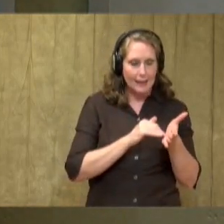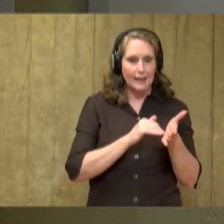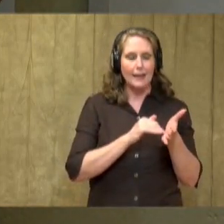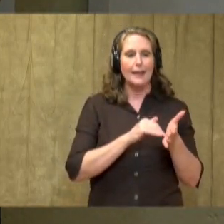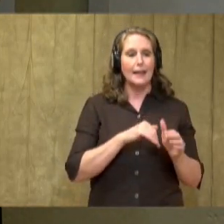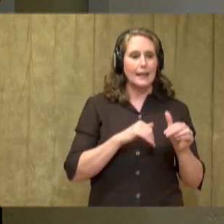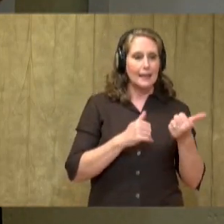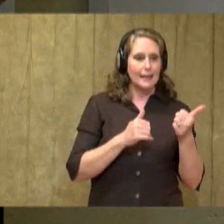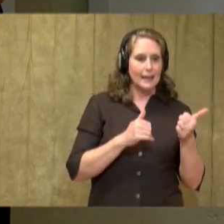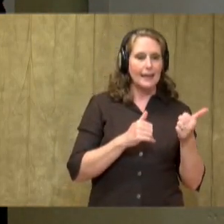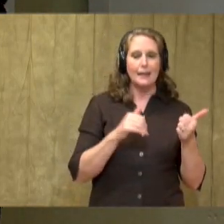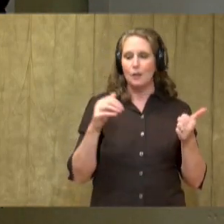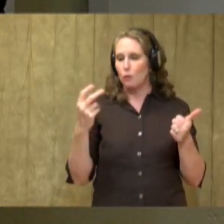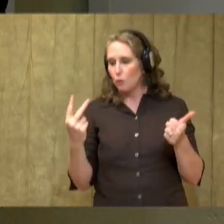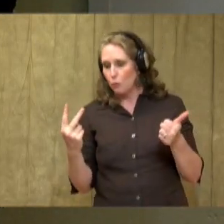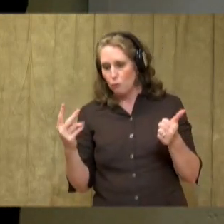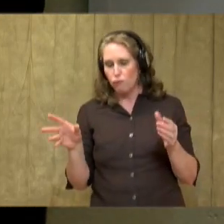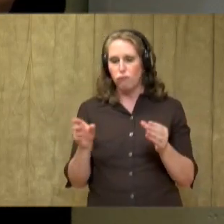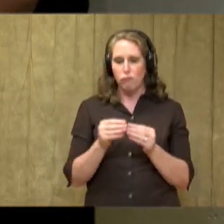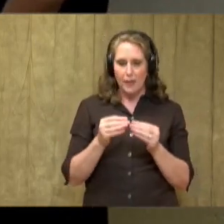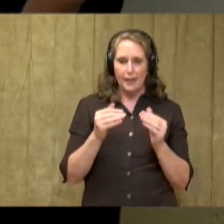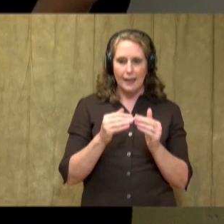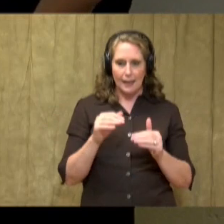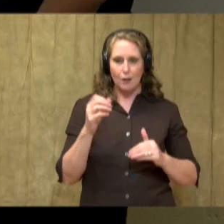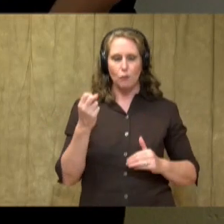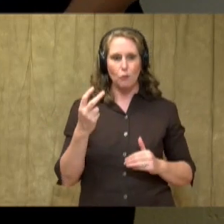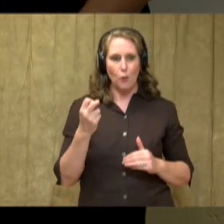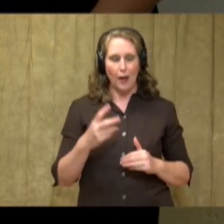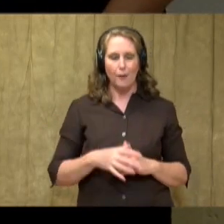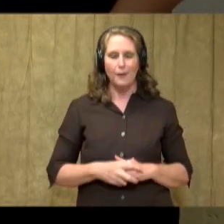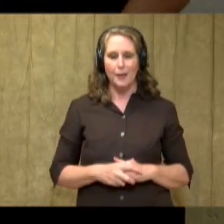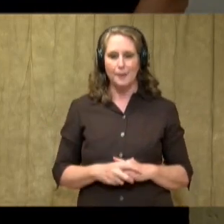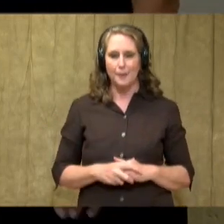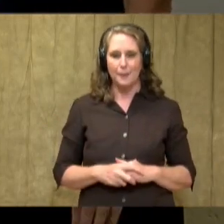your tens frame to make sure you have the same answer.